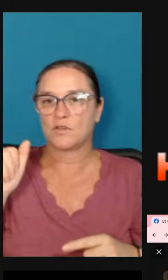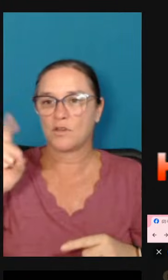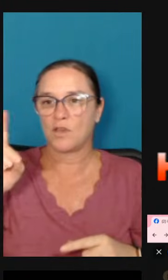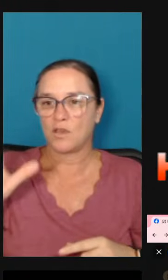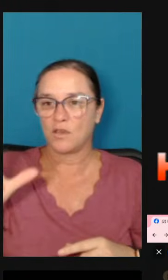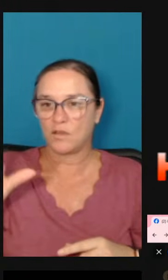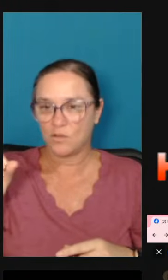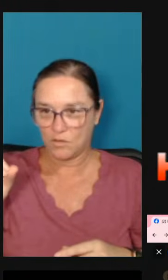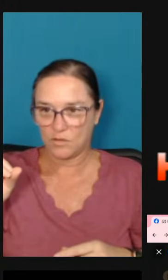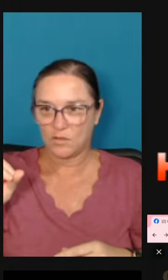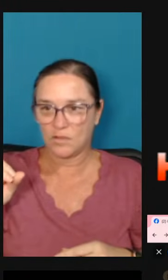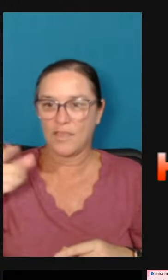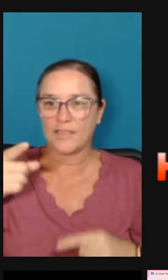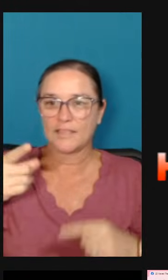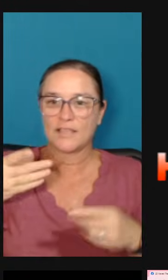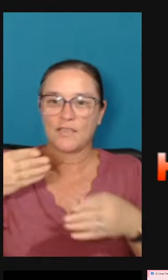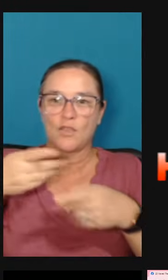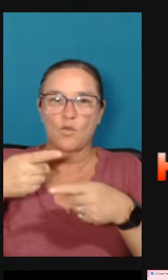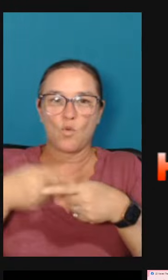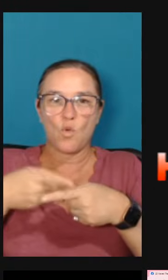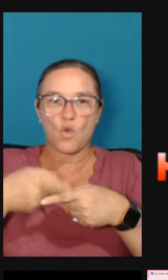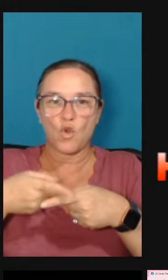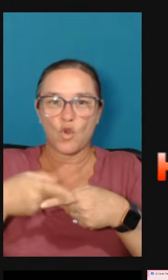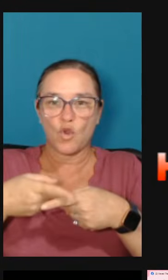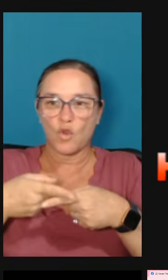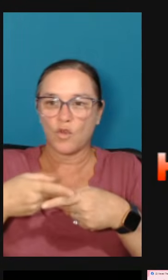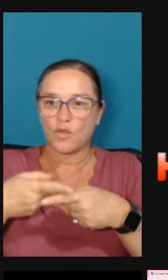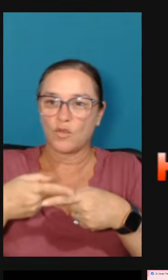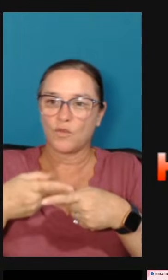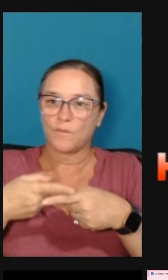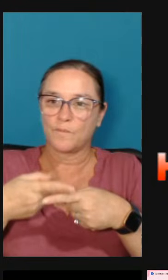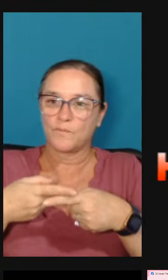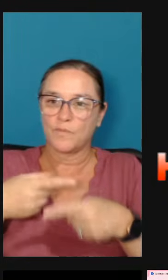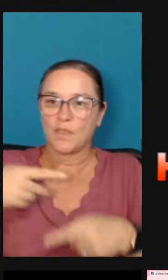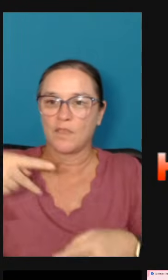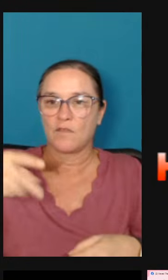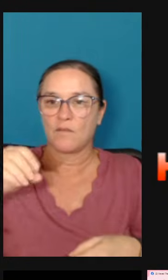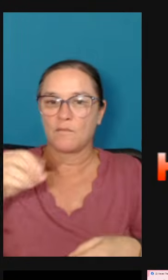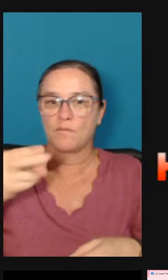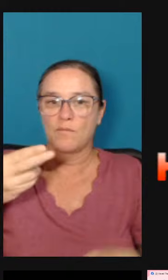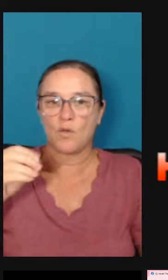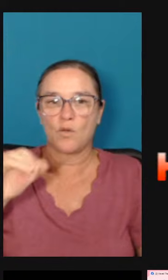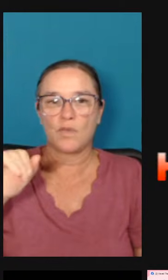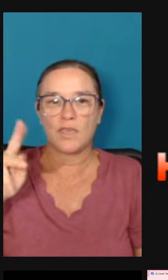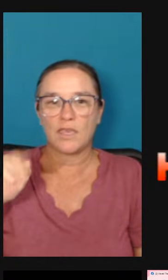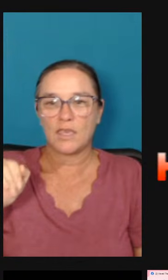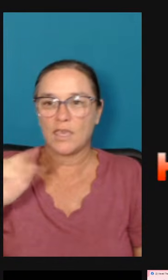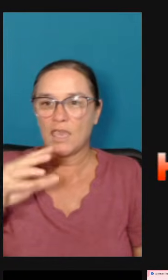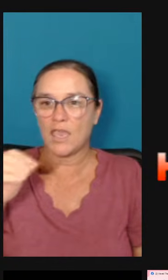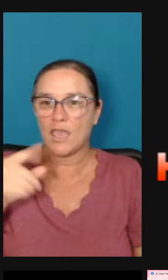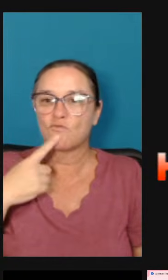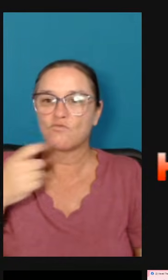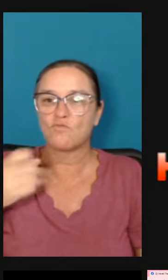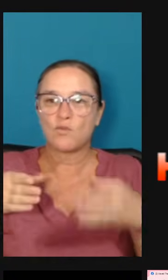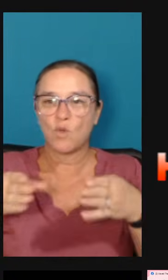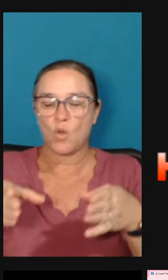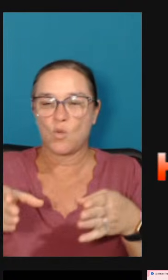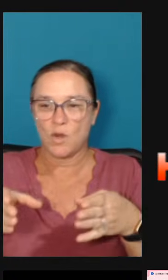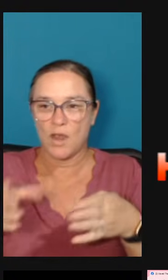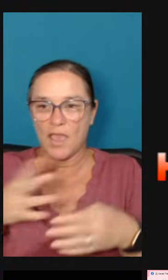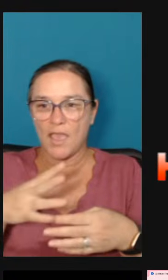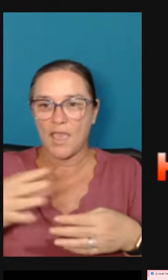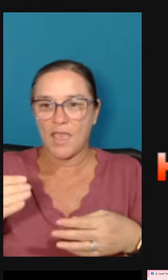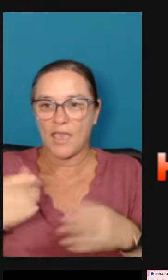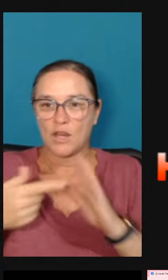the corner of Pohiiki and the Red Road. and it shows that